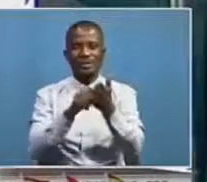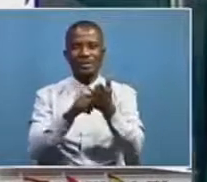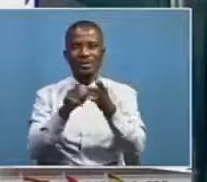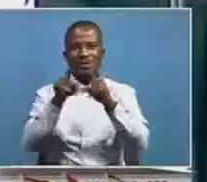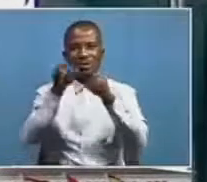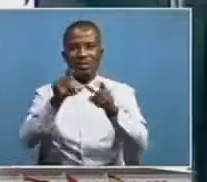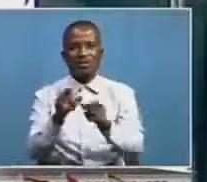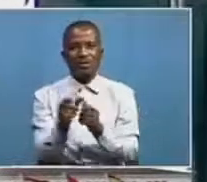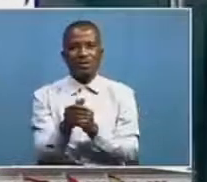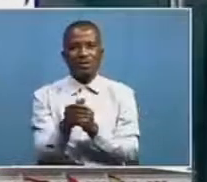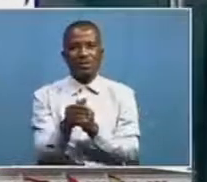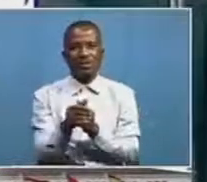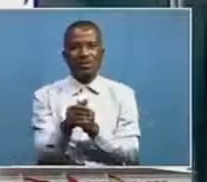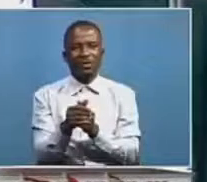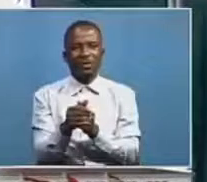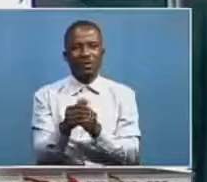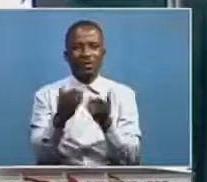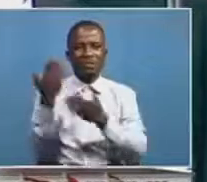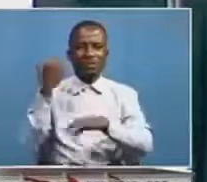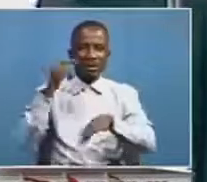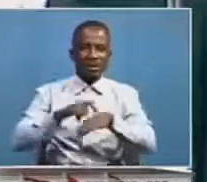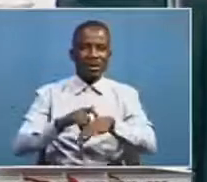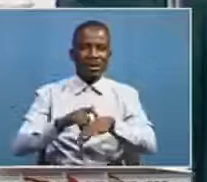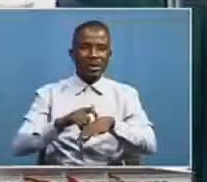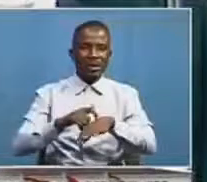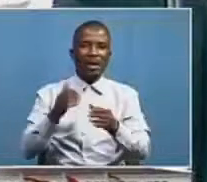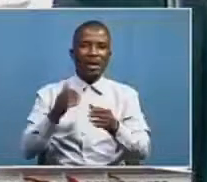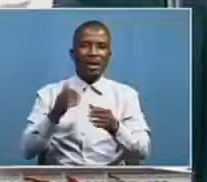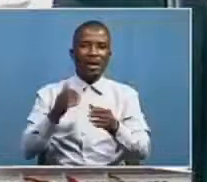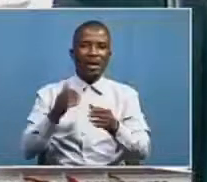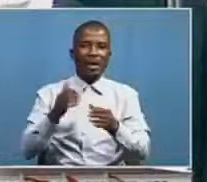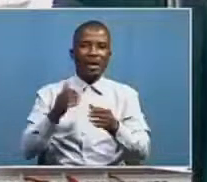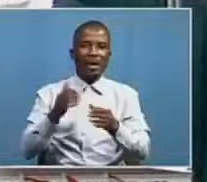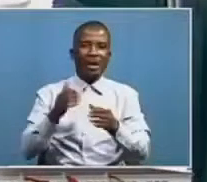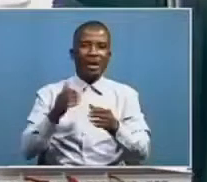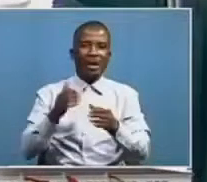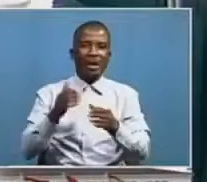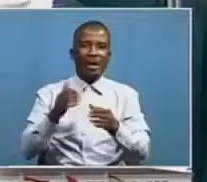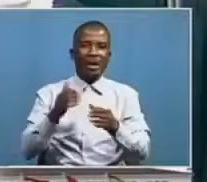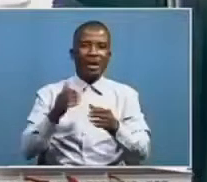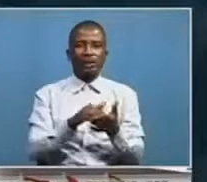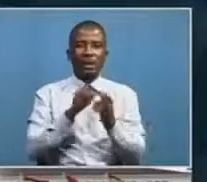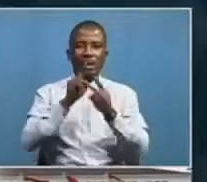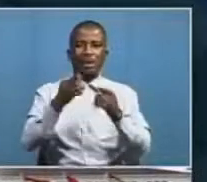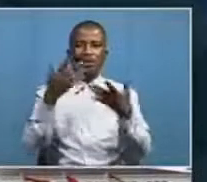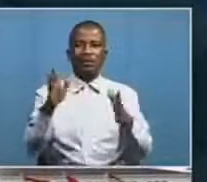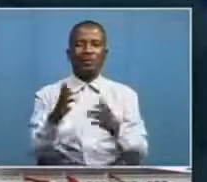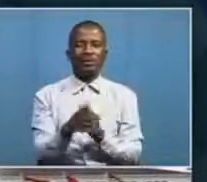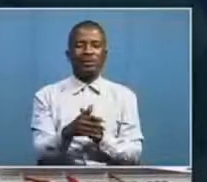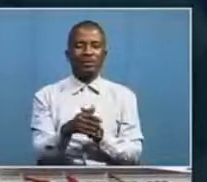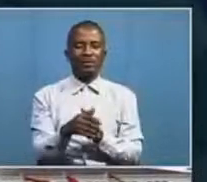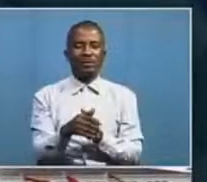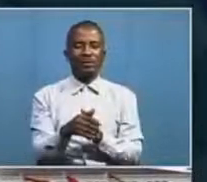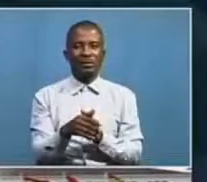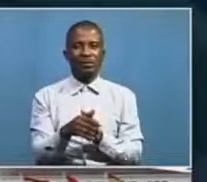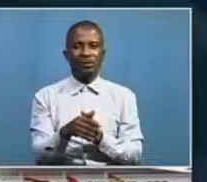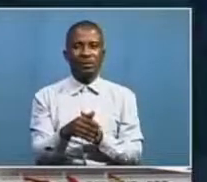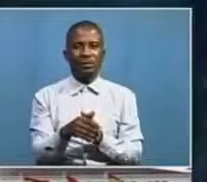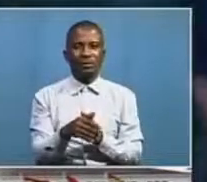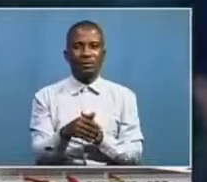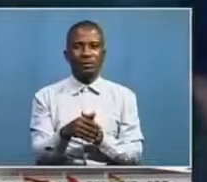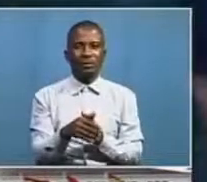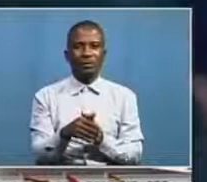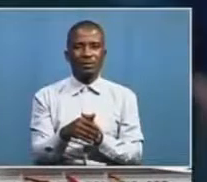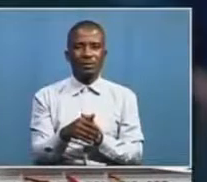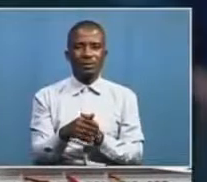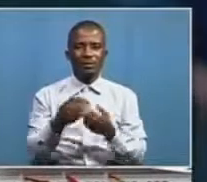an hour ago, more than once or twice, and it has been answered. So it goes on. Question. Can you